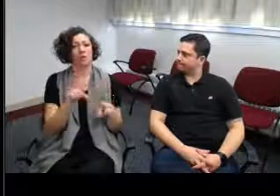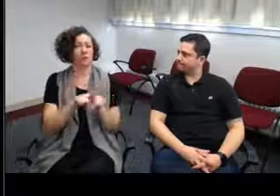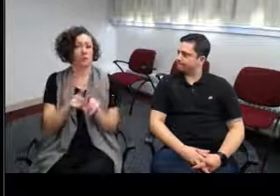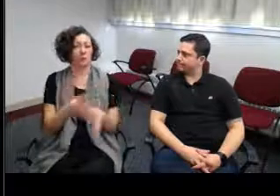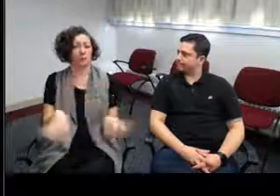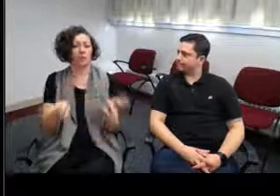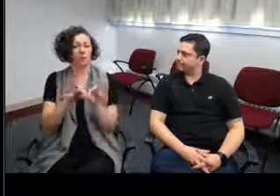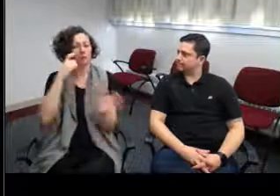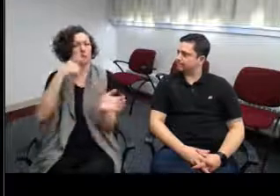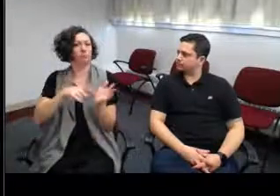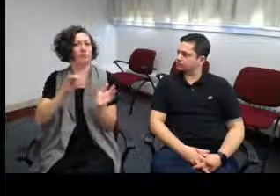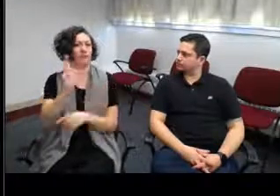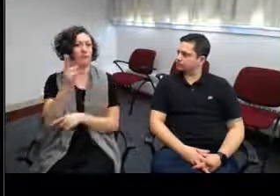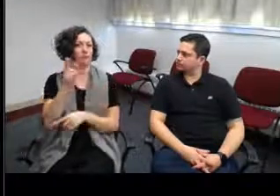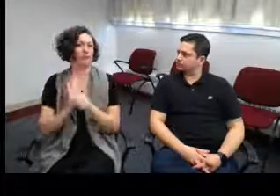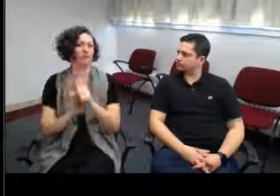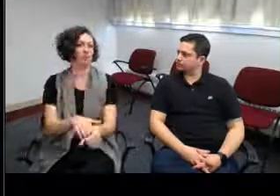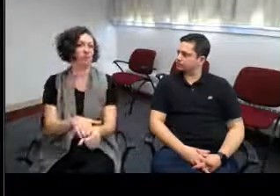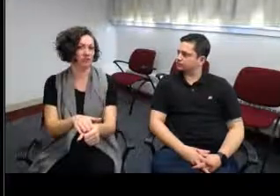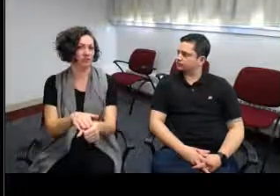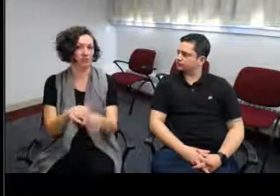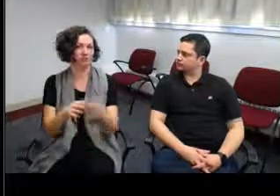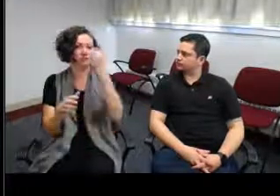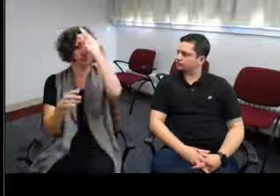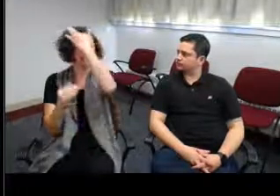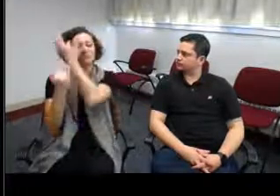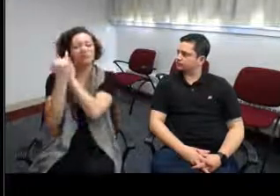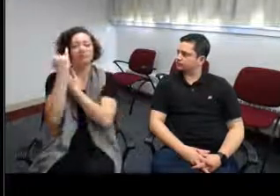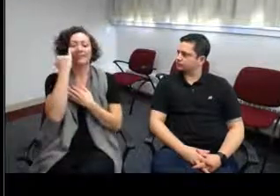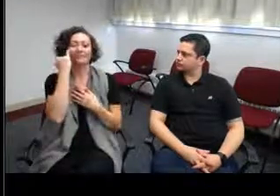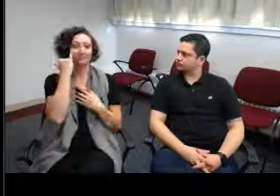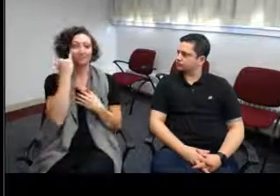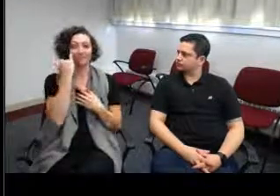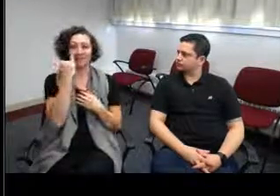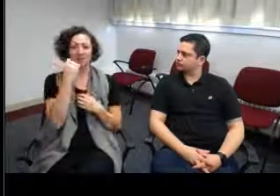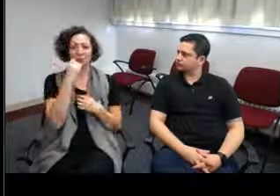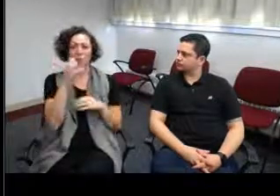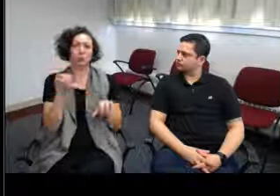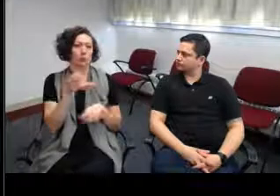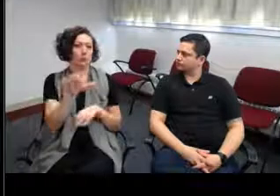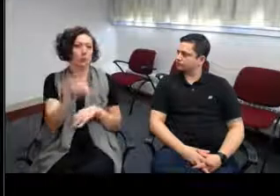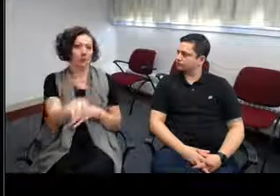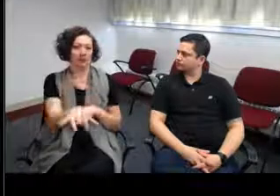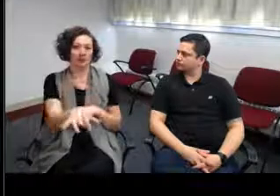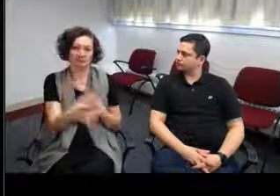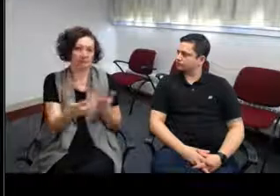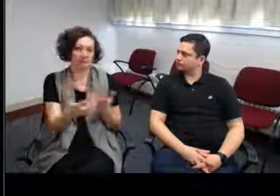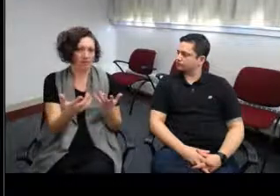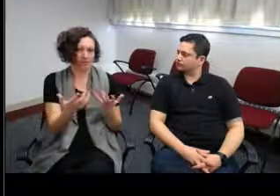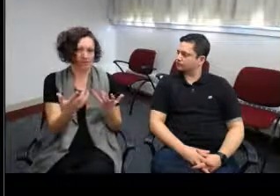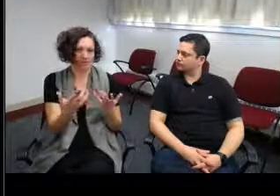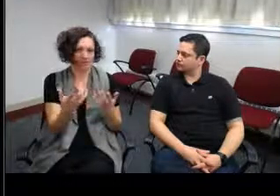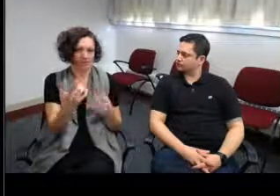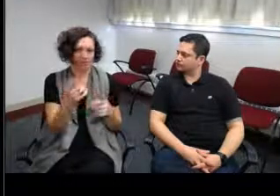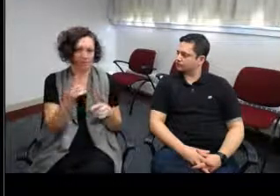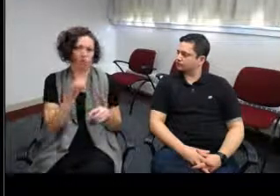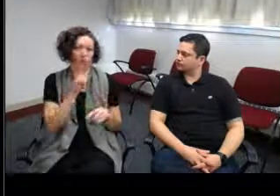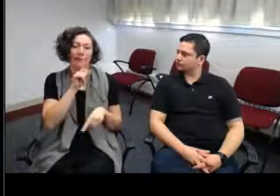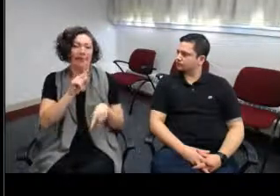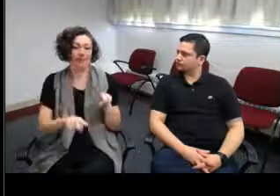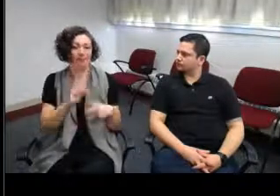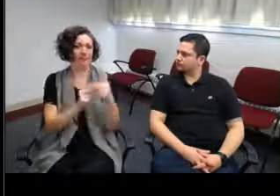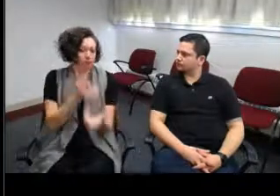well. And then the fourth piece is really to acknowledge the history of oppression. It's in the room. So if you don't do